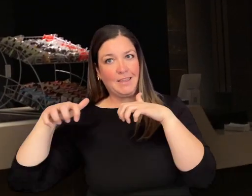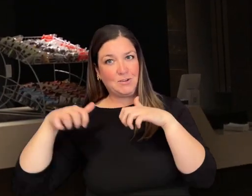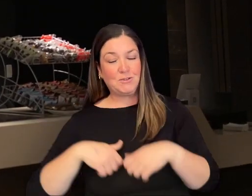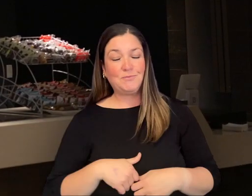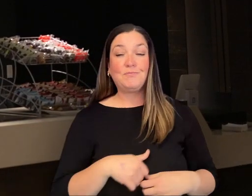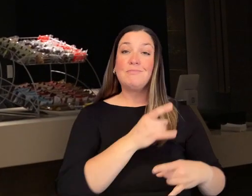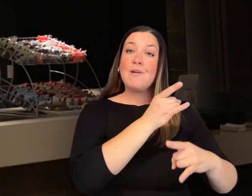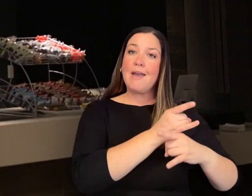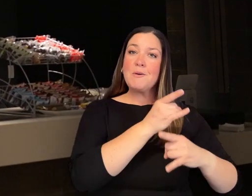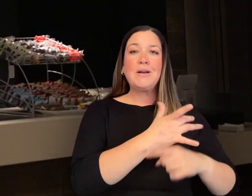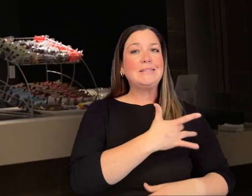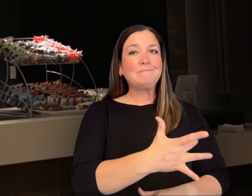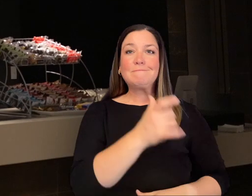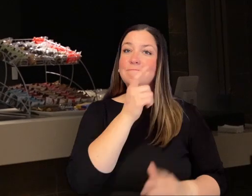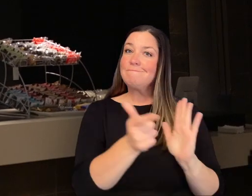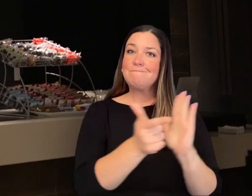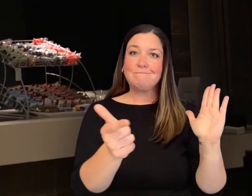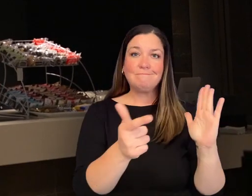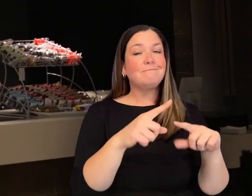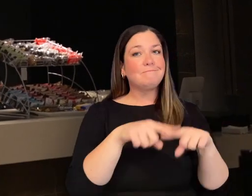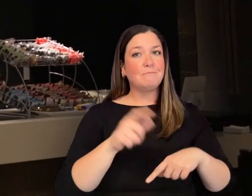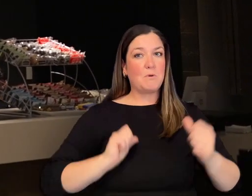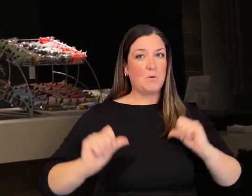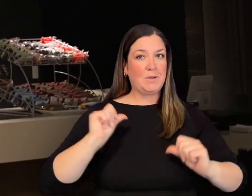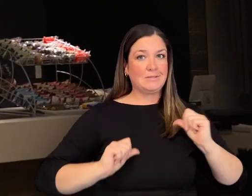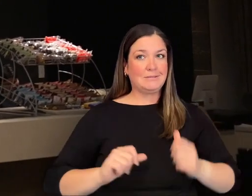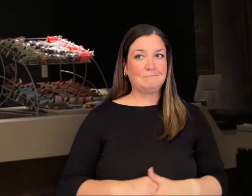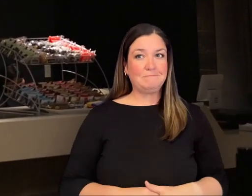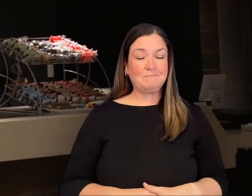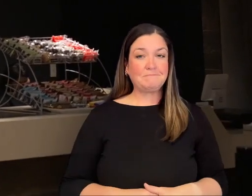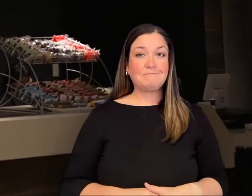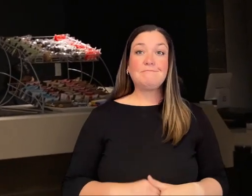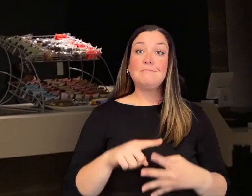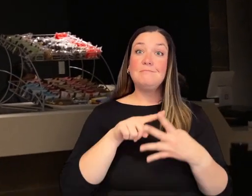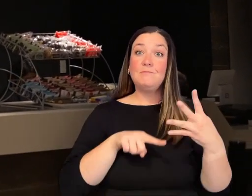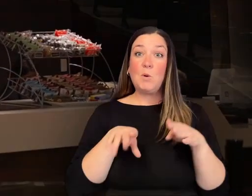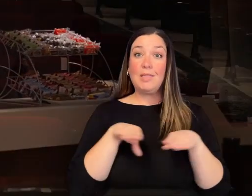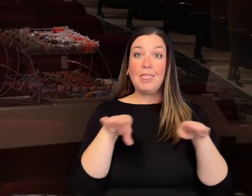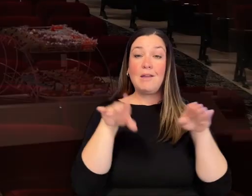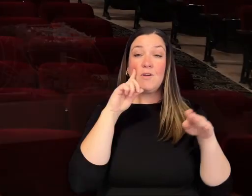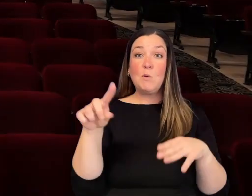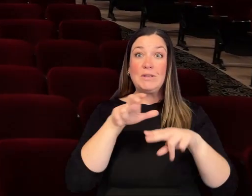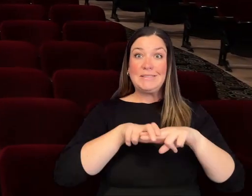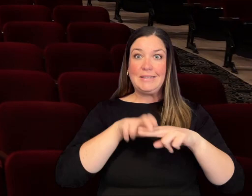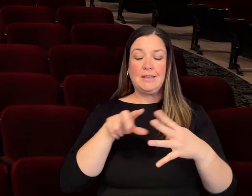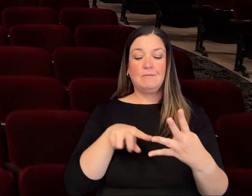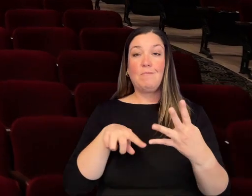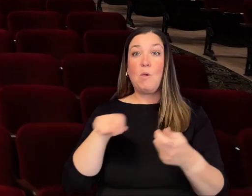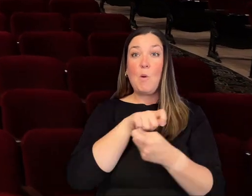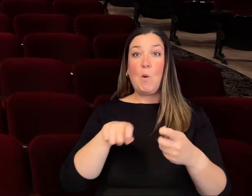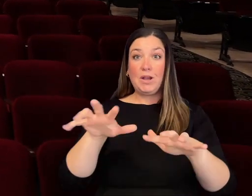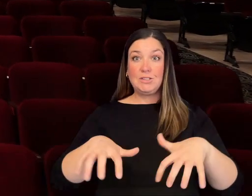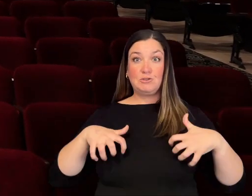the theater. Alcohol is usually not allowed depending on the performance. There are 4 levels of seating at Capitol